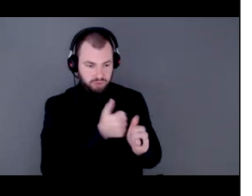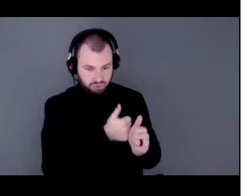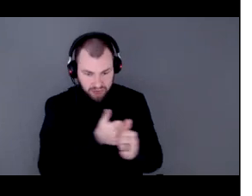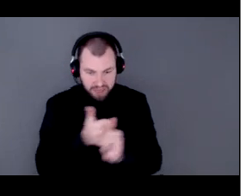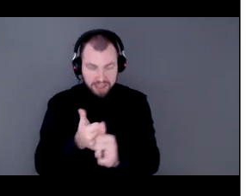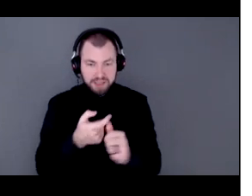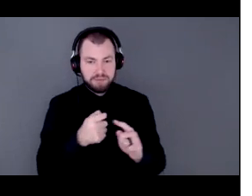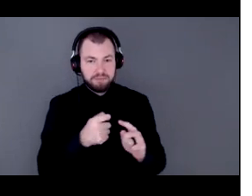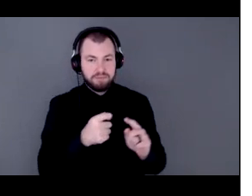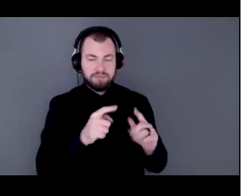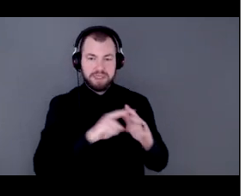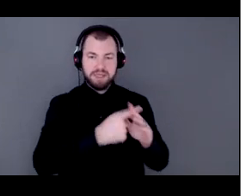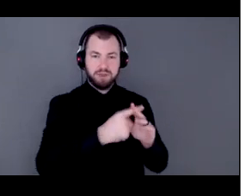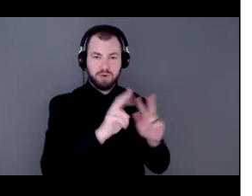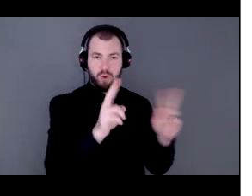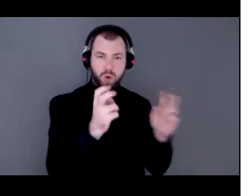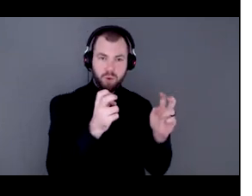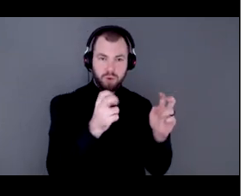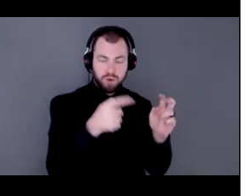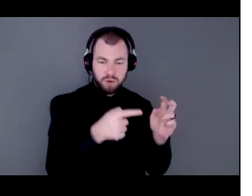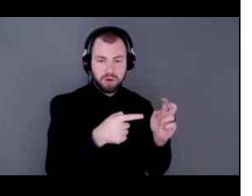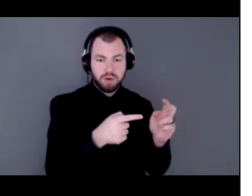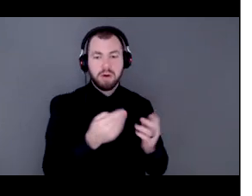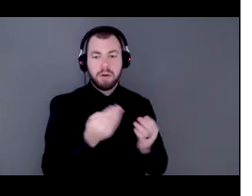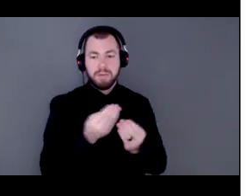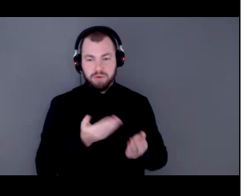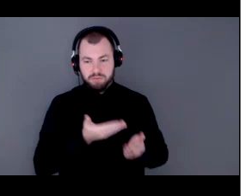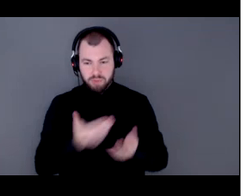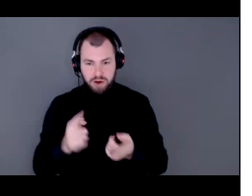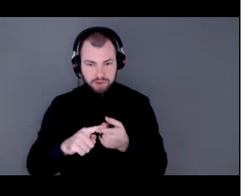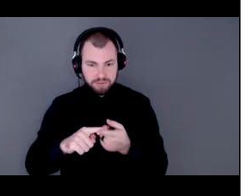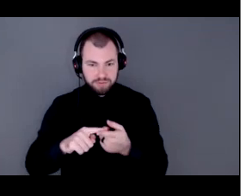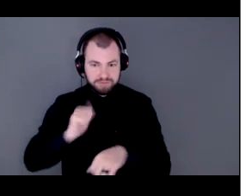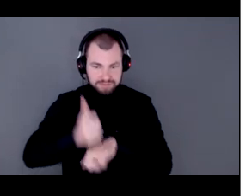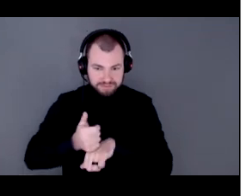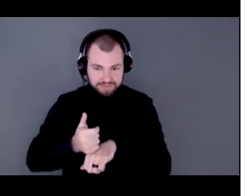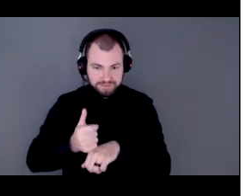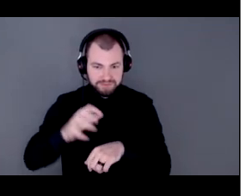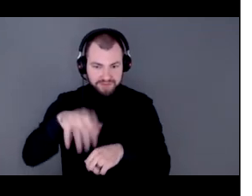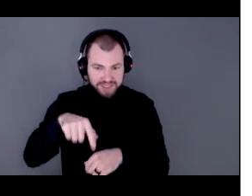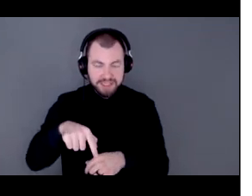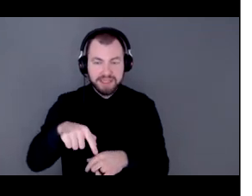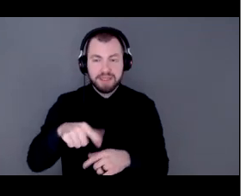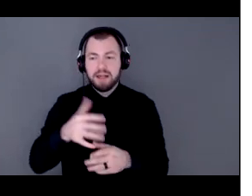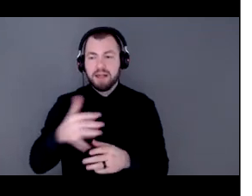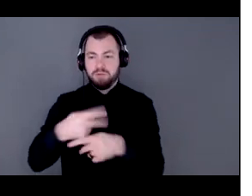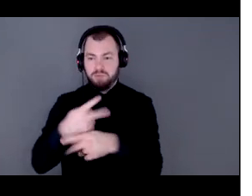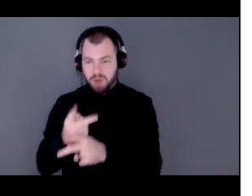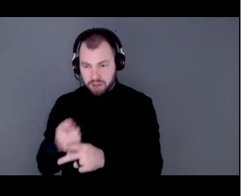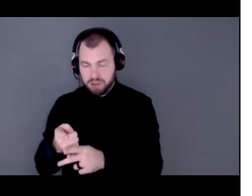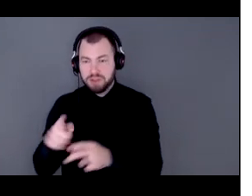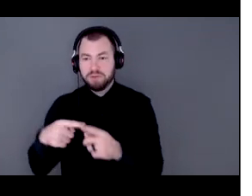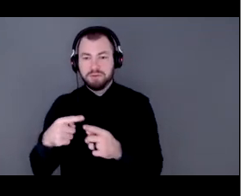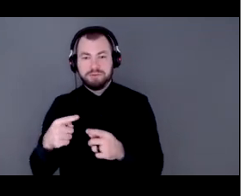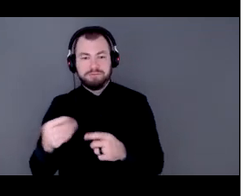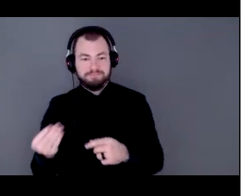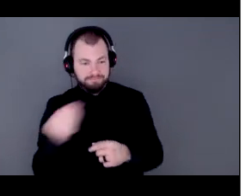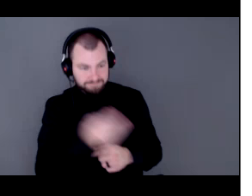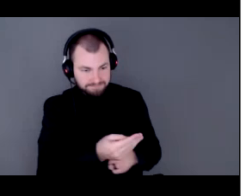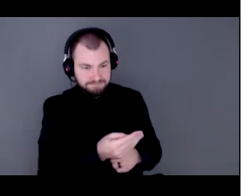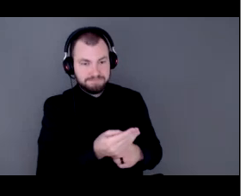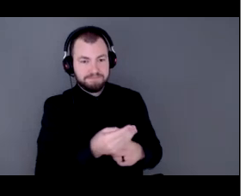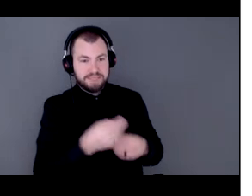quote, when you bring material into your facility, all the way through the production process to the point in which you fill the quote, generate the sale, or take the